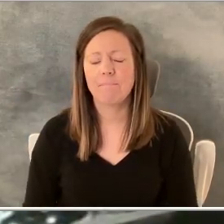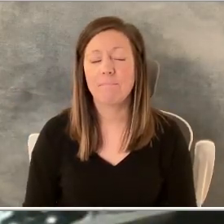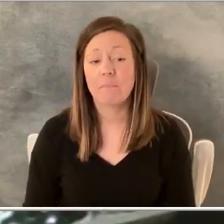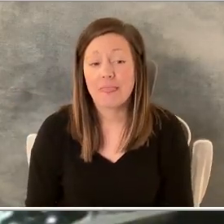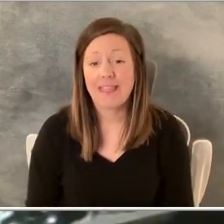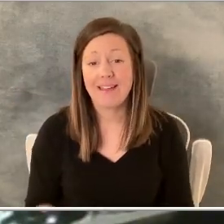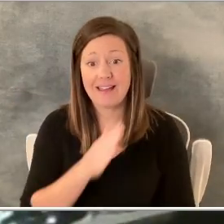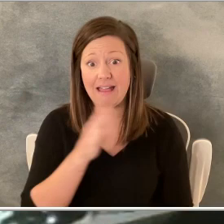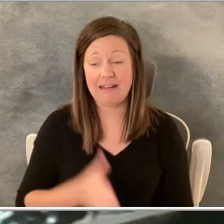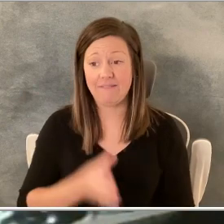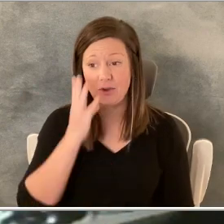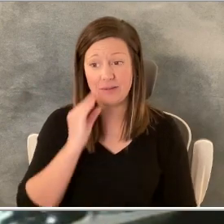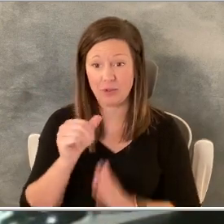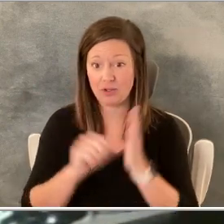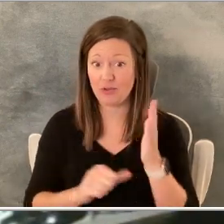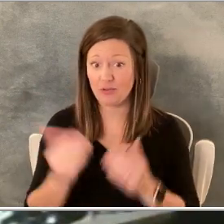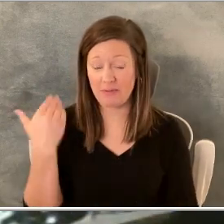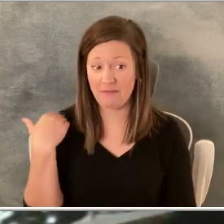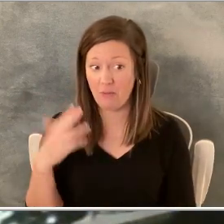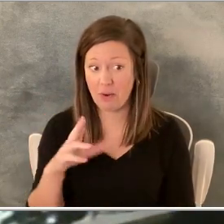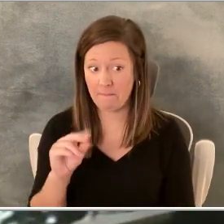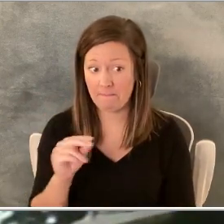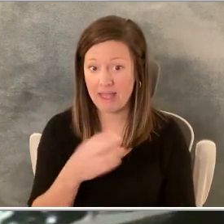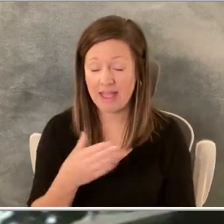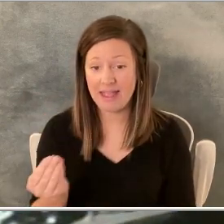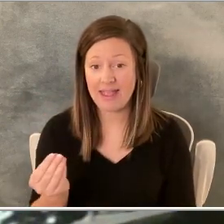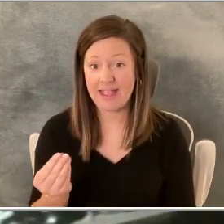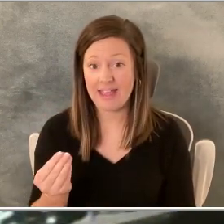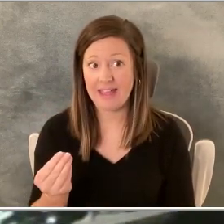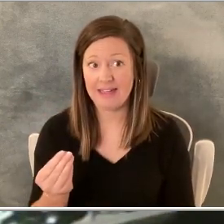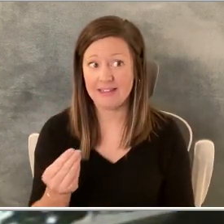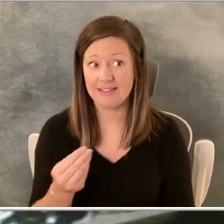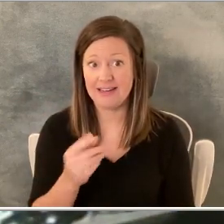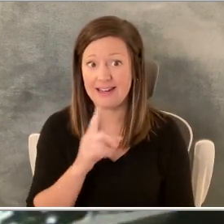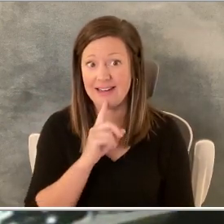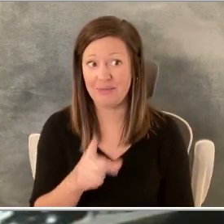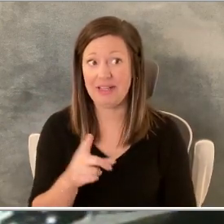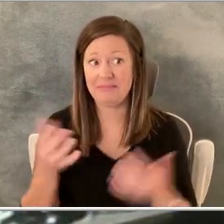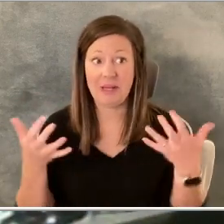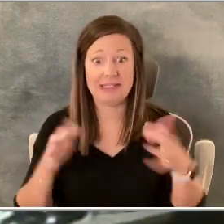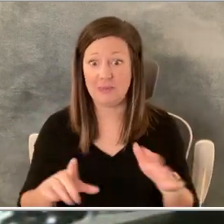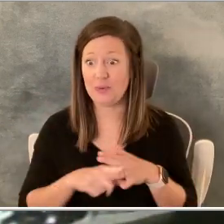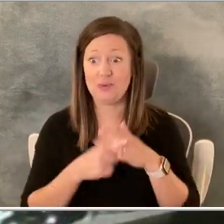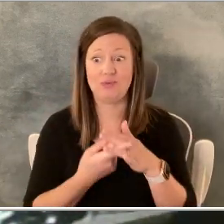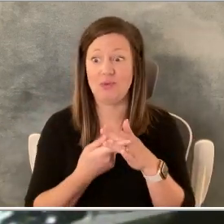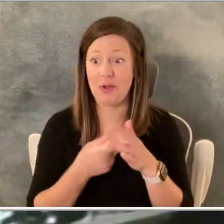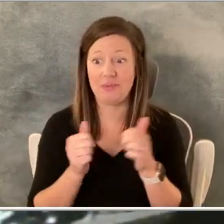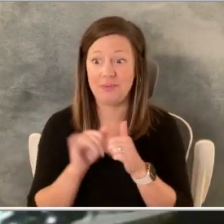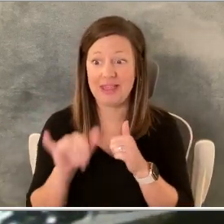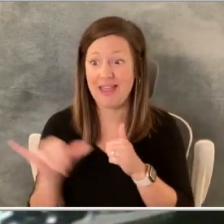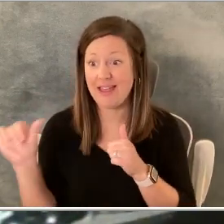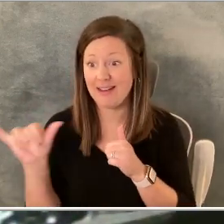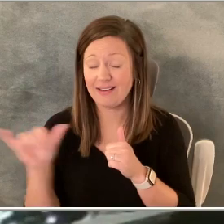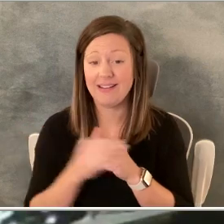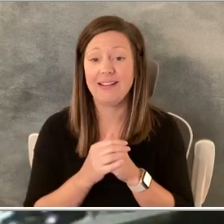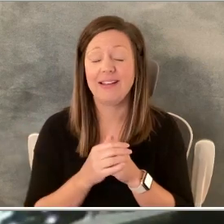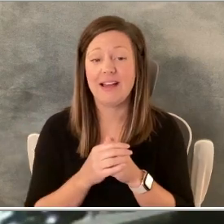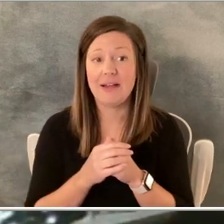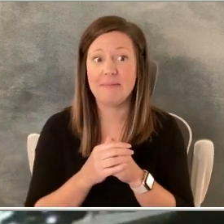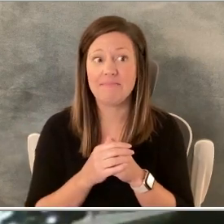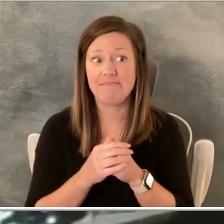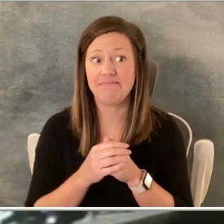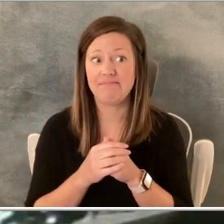surgery before, and I necessarily wasn't ready to start then. So, and then Dr. Parker told me that there